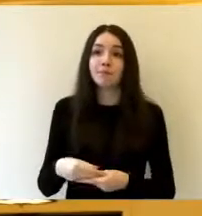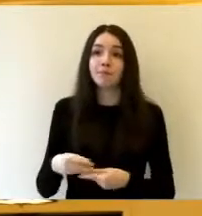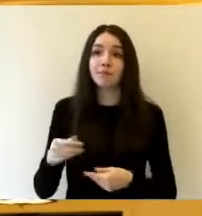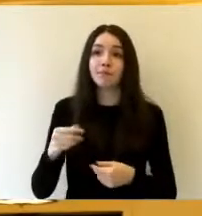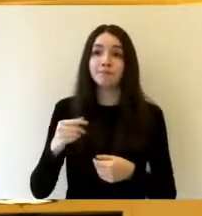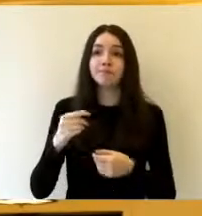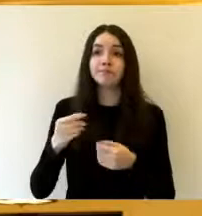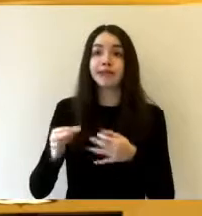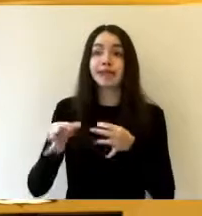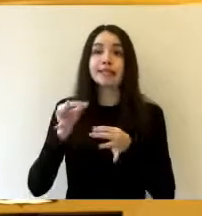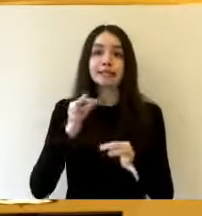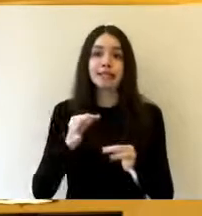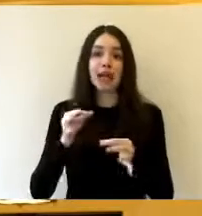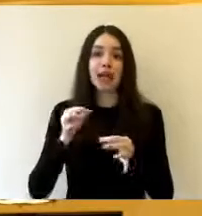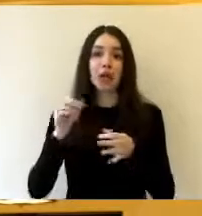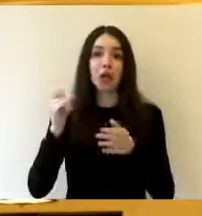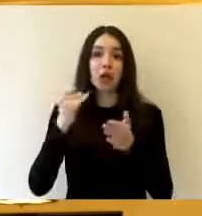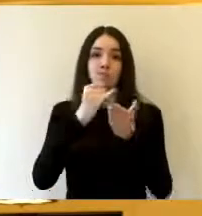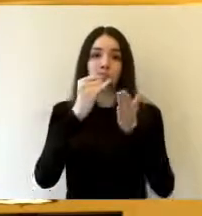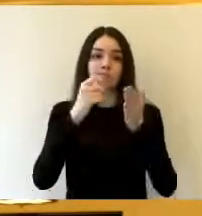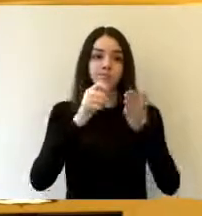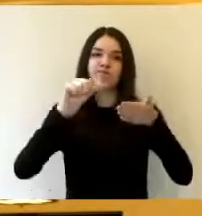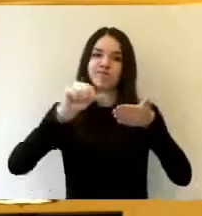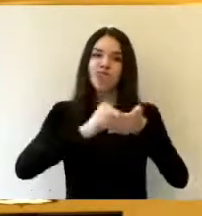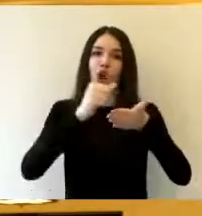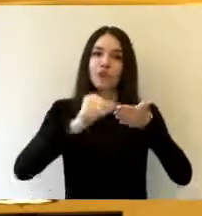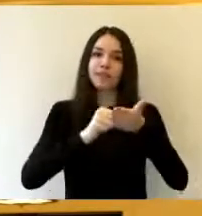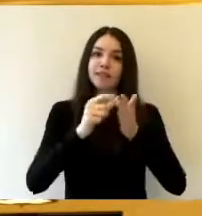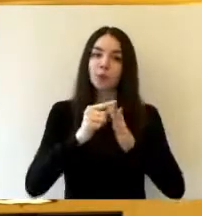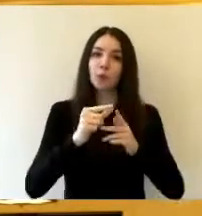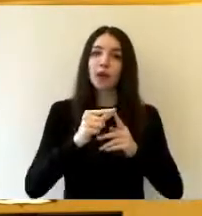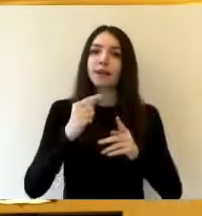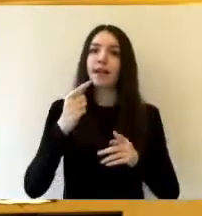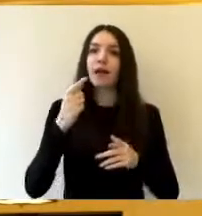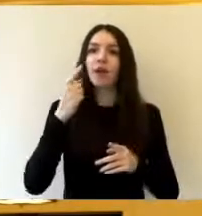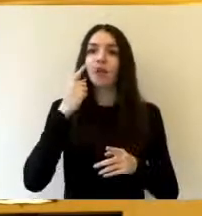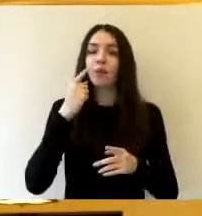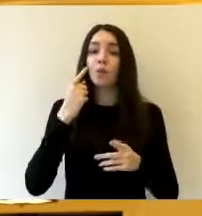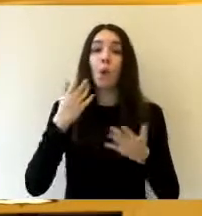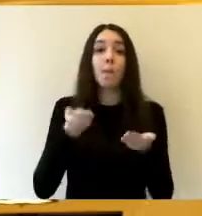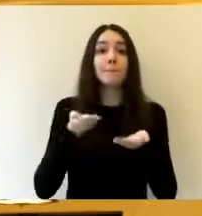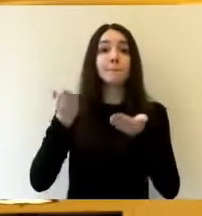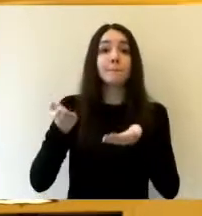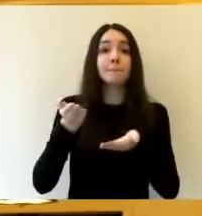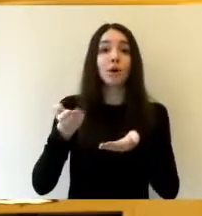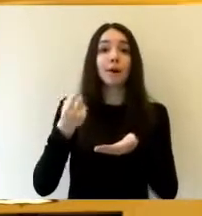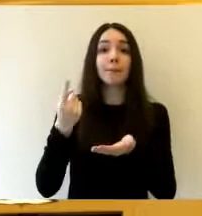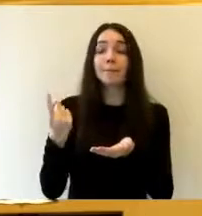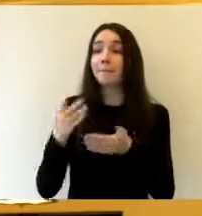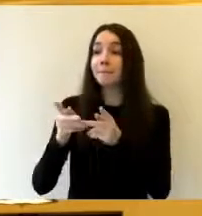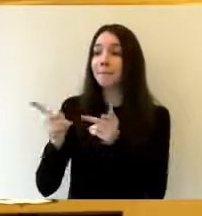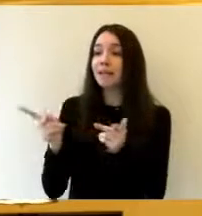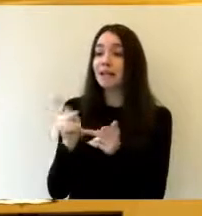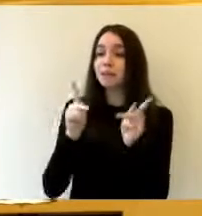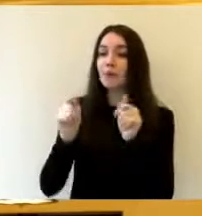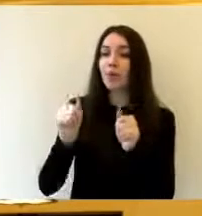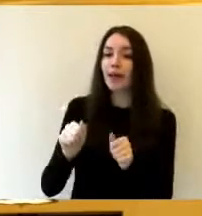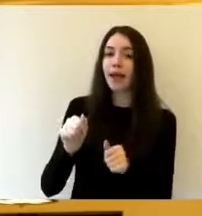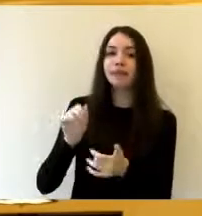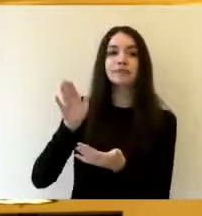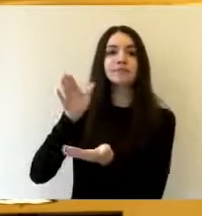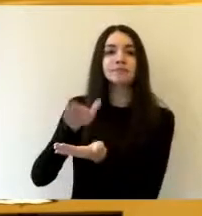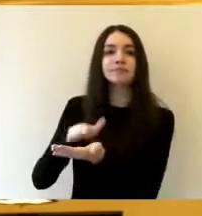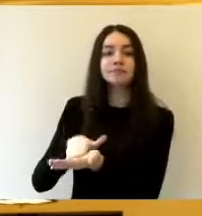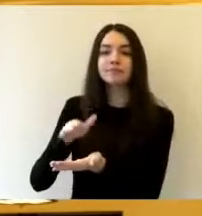I thought it made the most sense to try to bring this into a place where people could actually physically touch it, use this as basically a method of printmaking. The stone